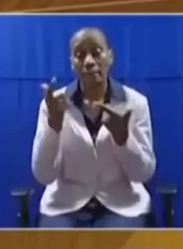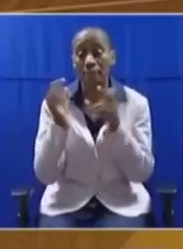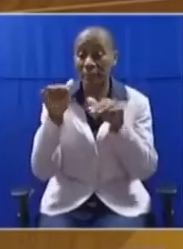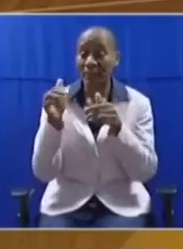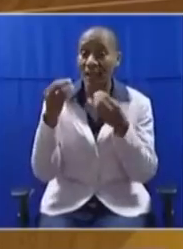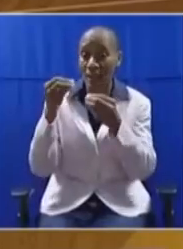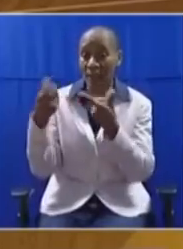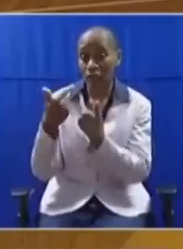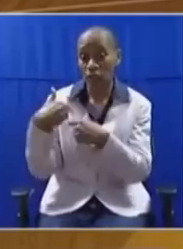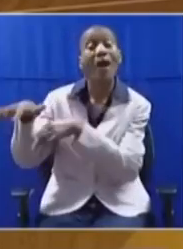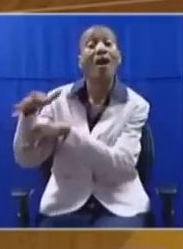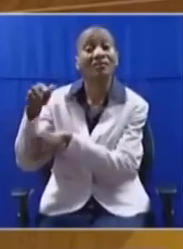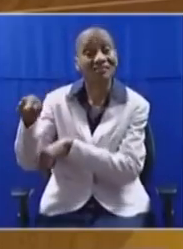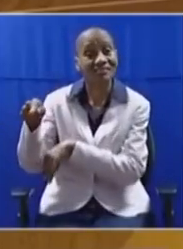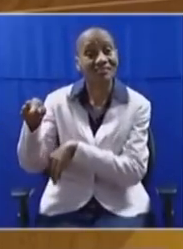shareholders